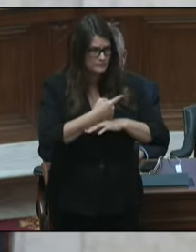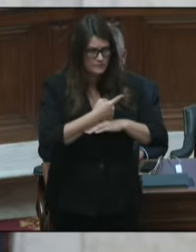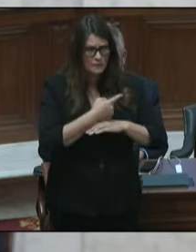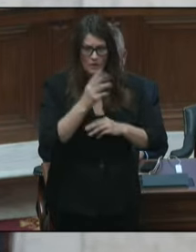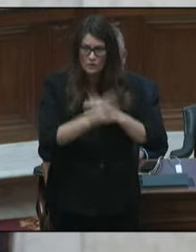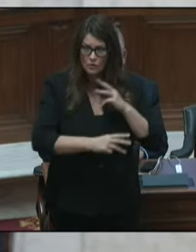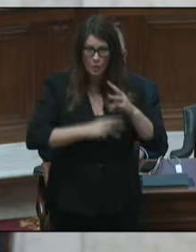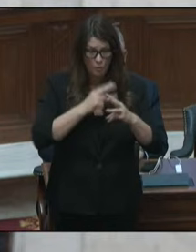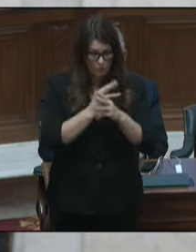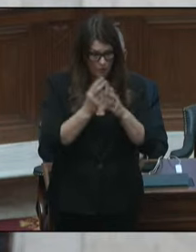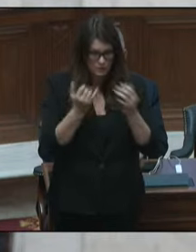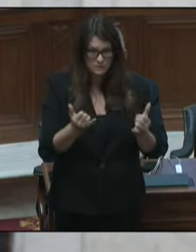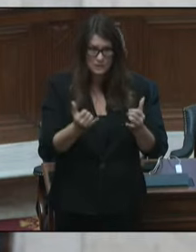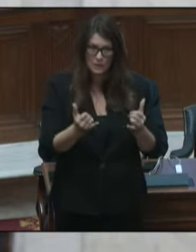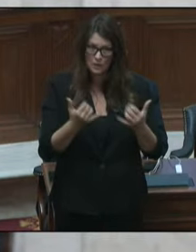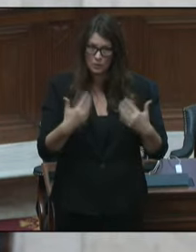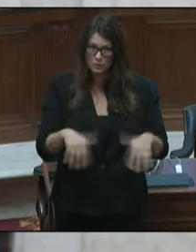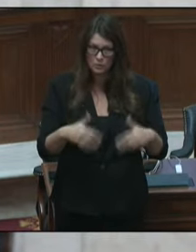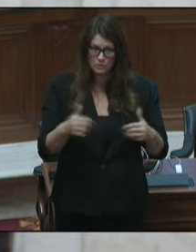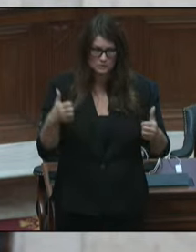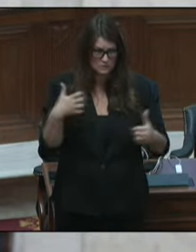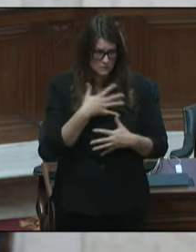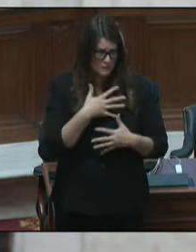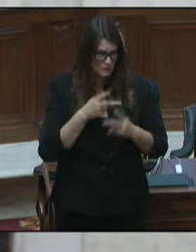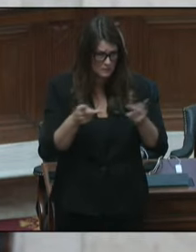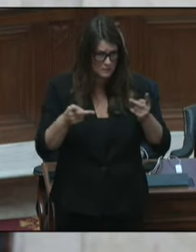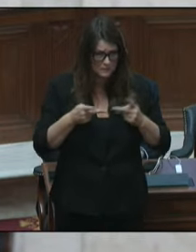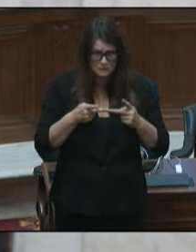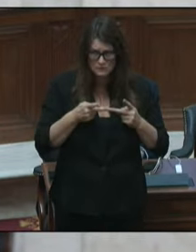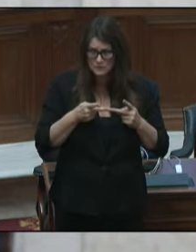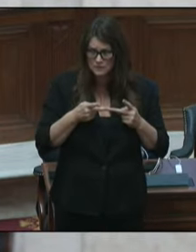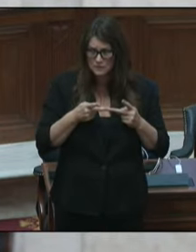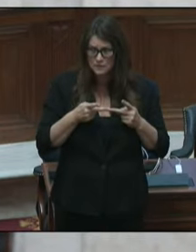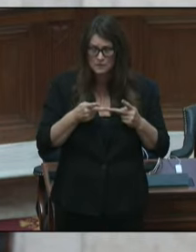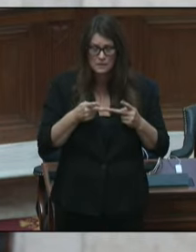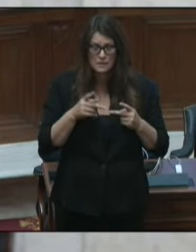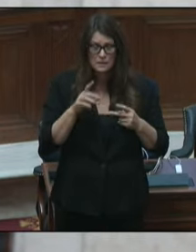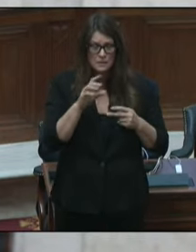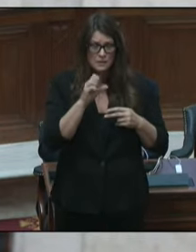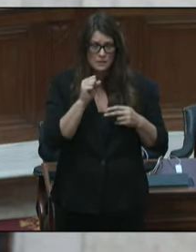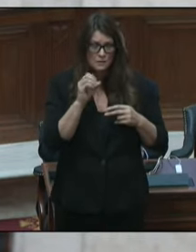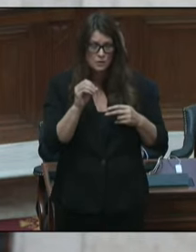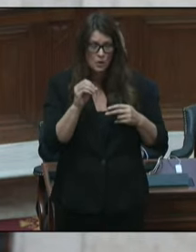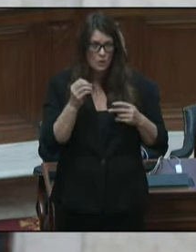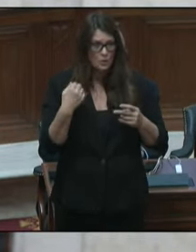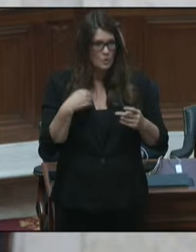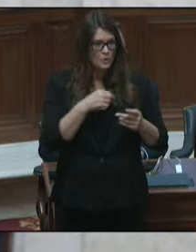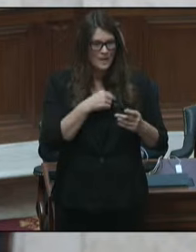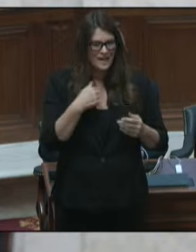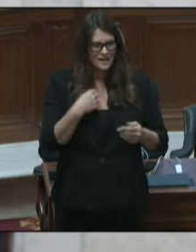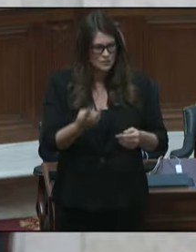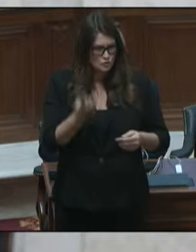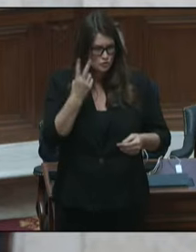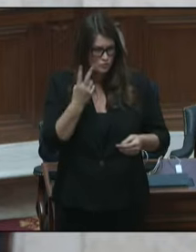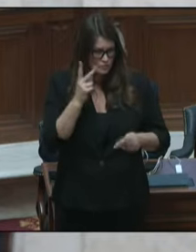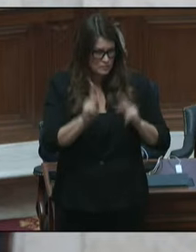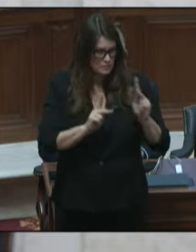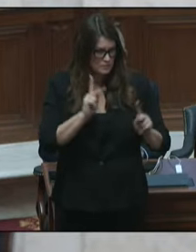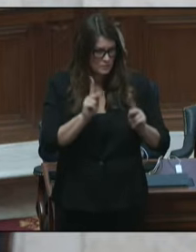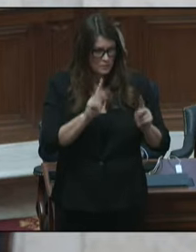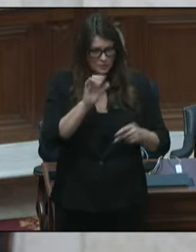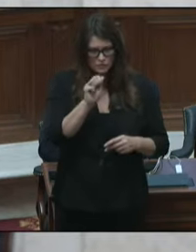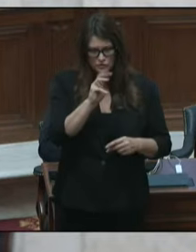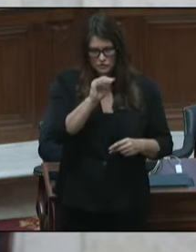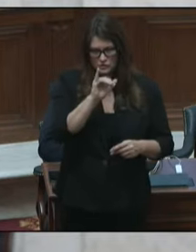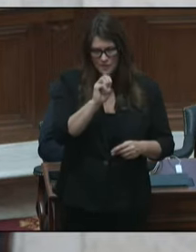know, this world today is a spooky place. That's all there is to it. But we have two people,